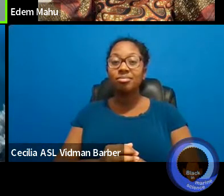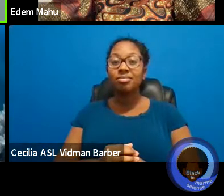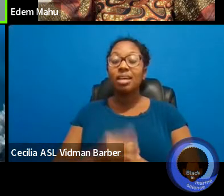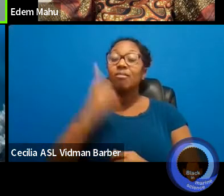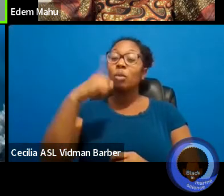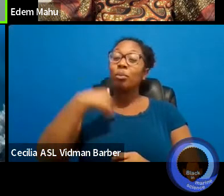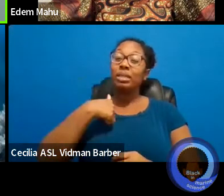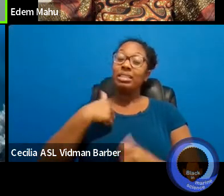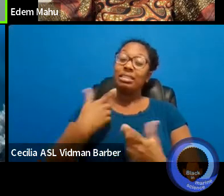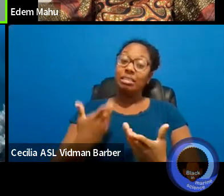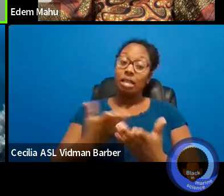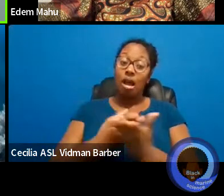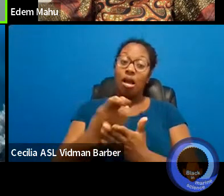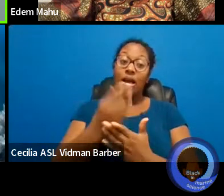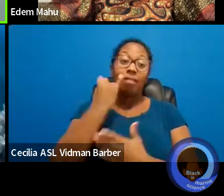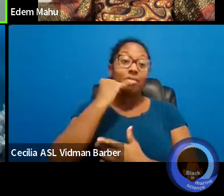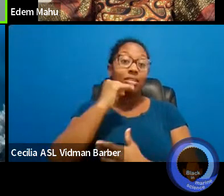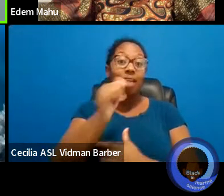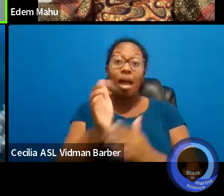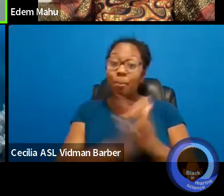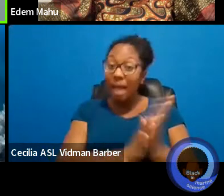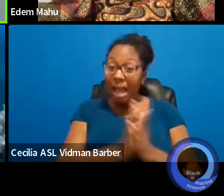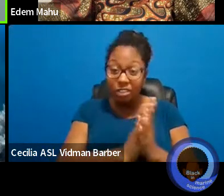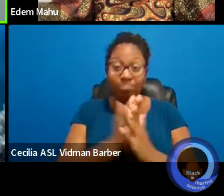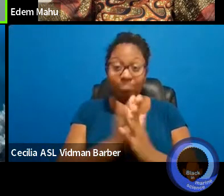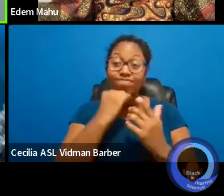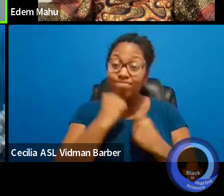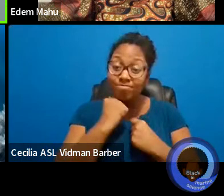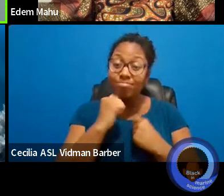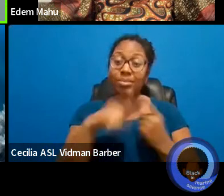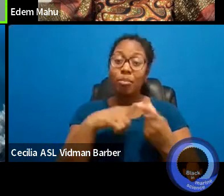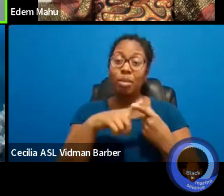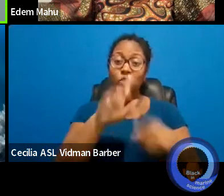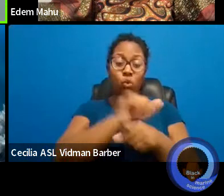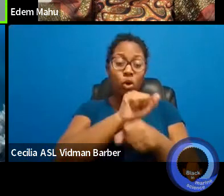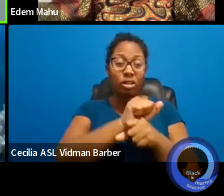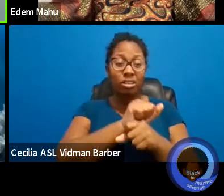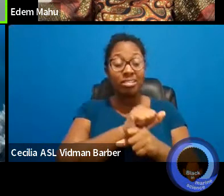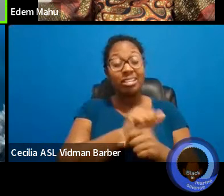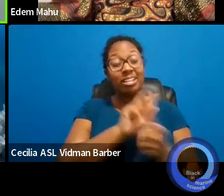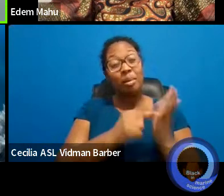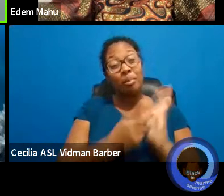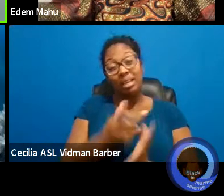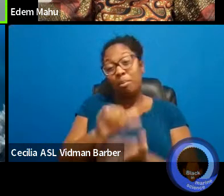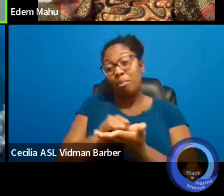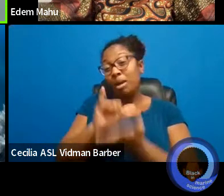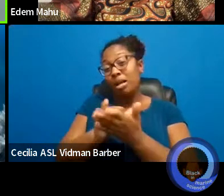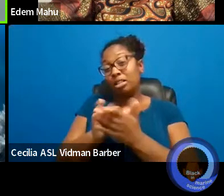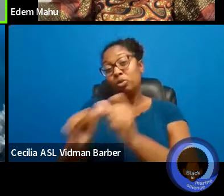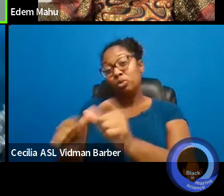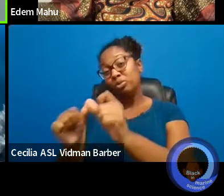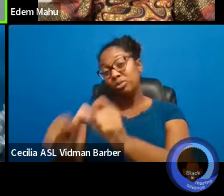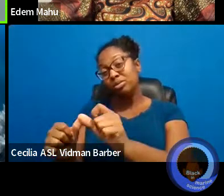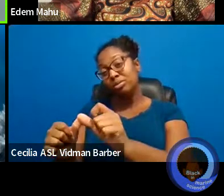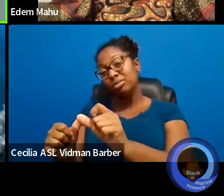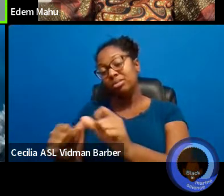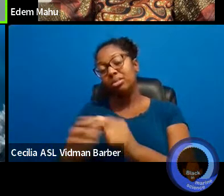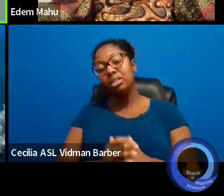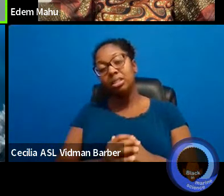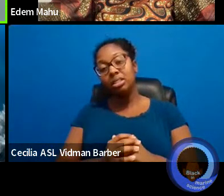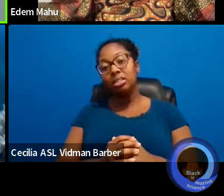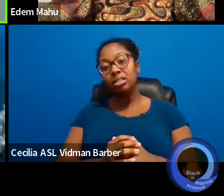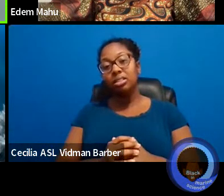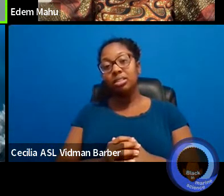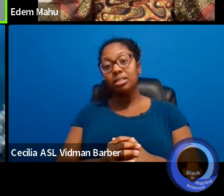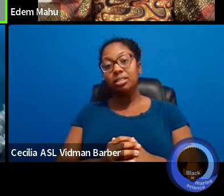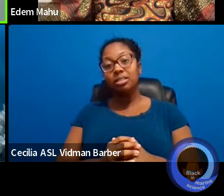passionate about what you are doing, there's no way you are going to be engaged or involved in some of these things because somebody is enjoying his or her